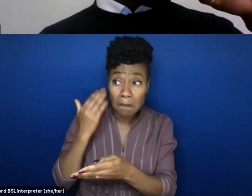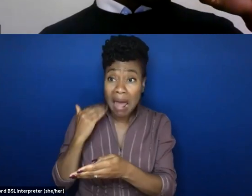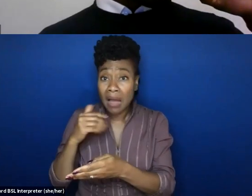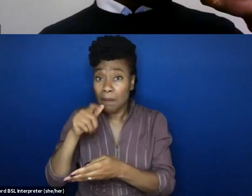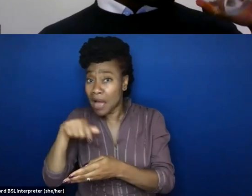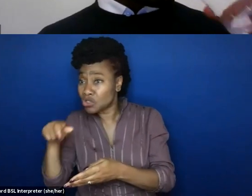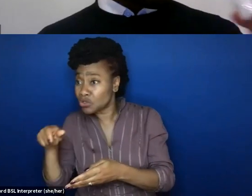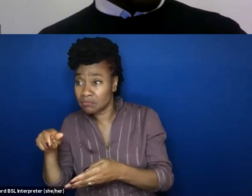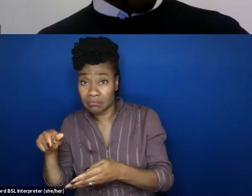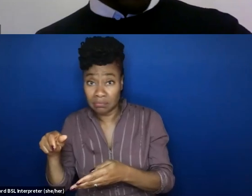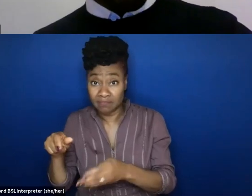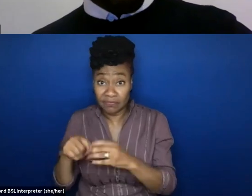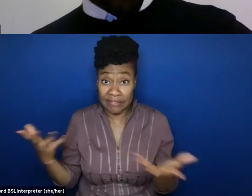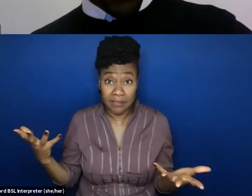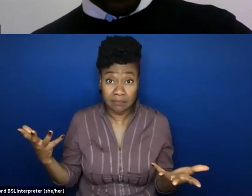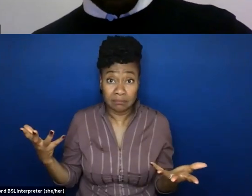And as I said,